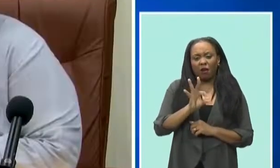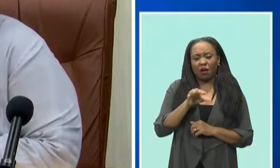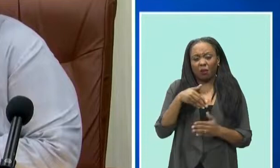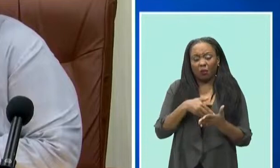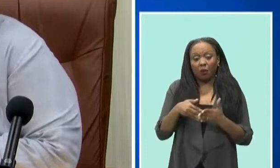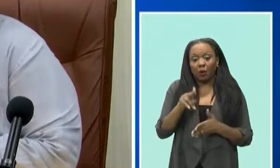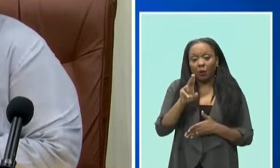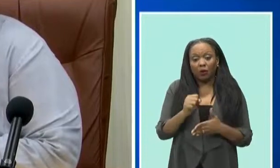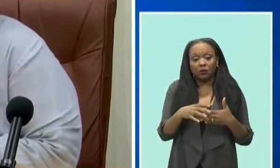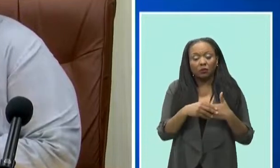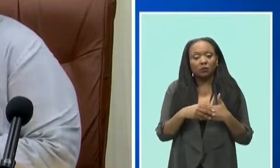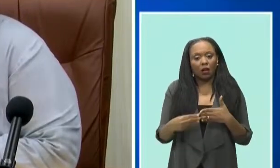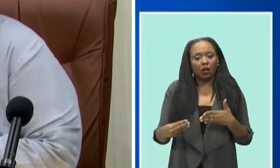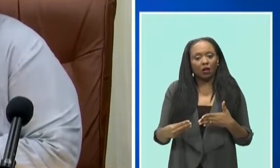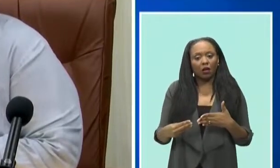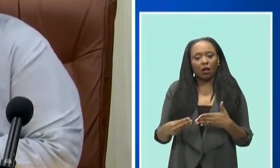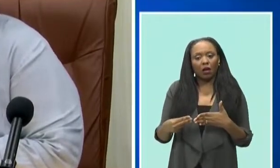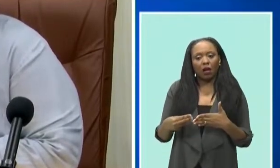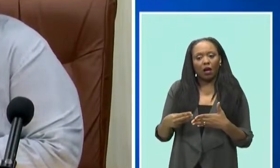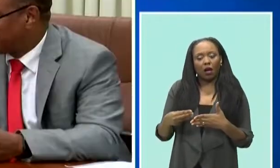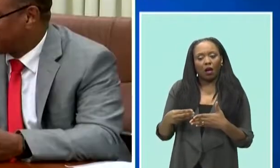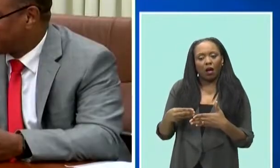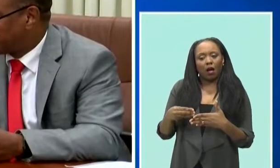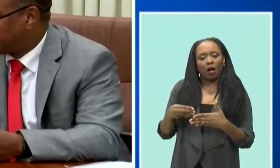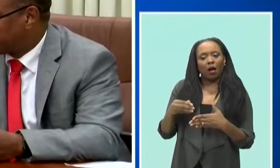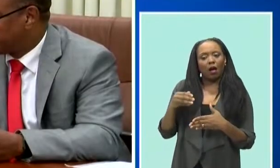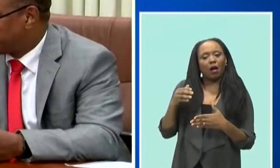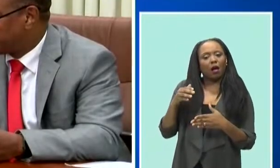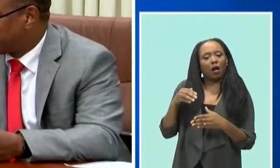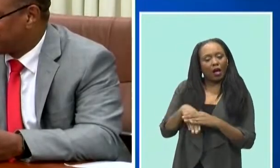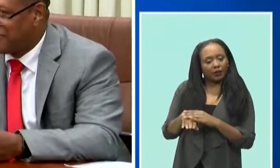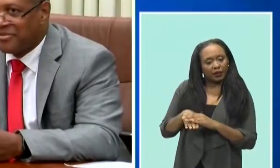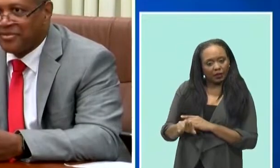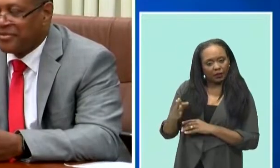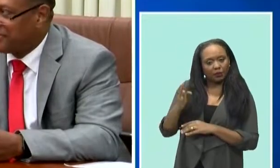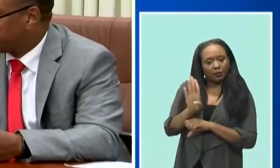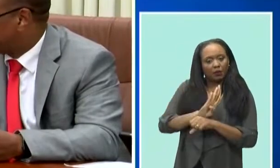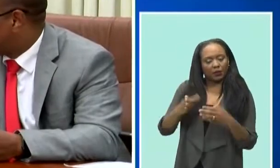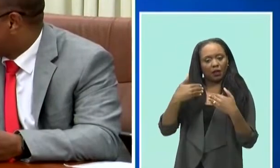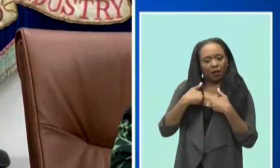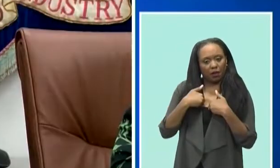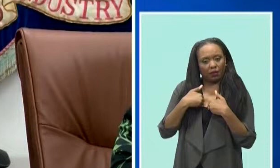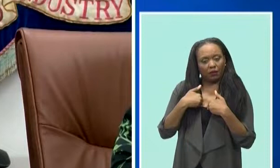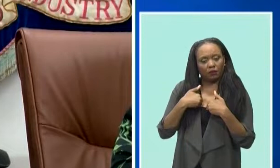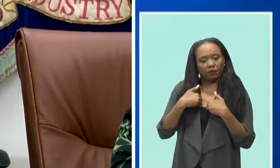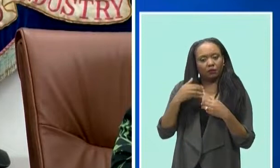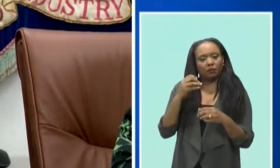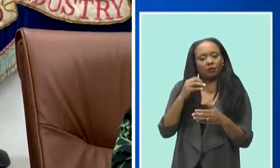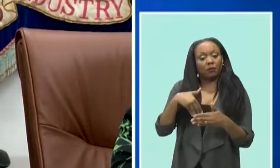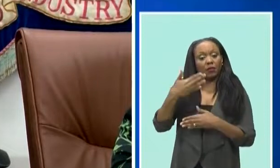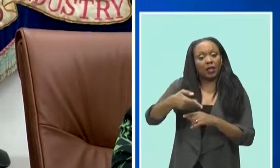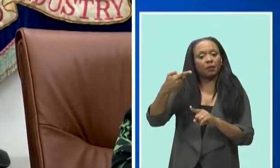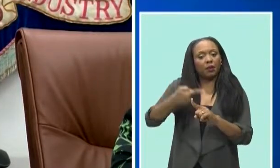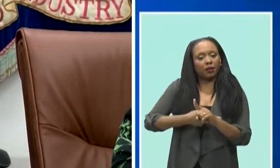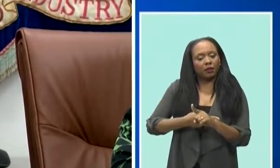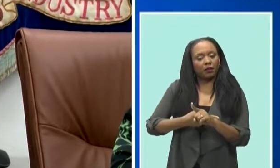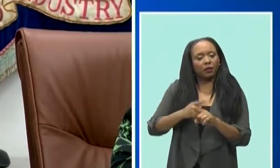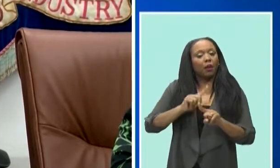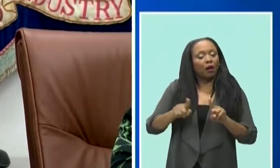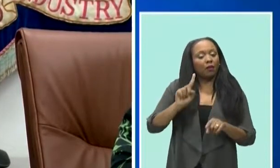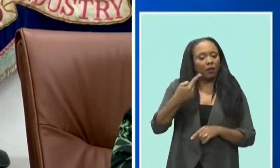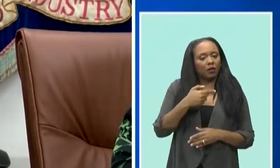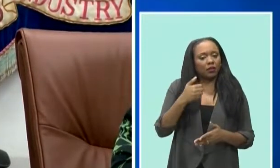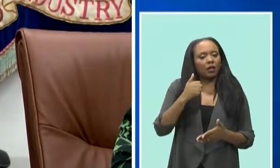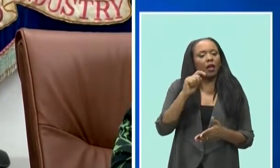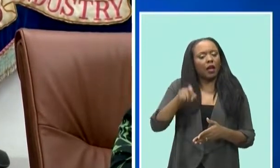will be made available to Barbados, pending approval by the IMF's Executive Board next month. Mr. Van Selm says Barbados continues